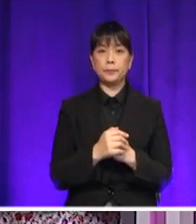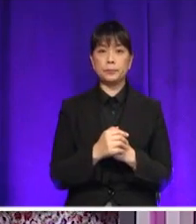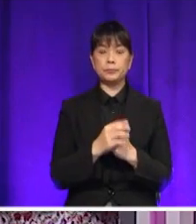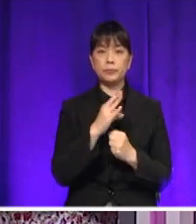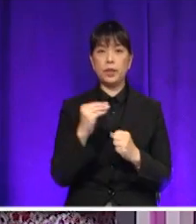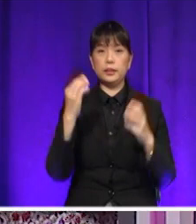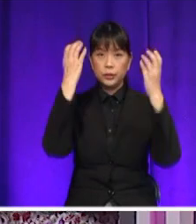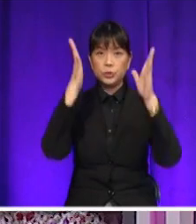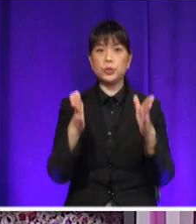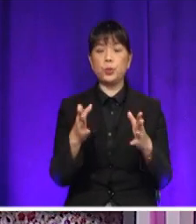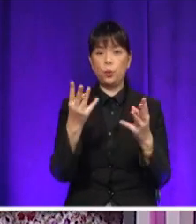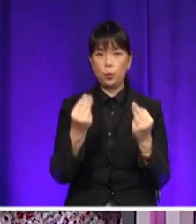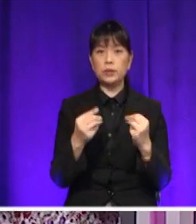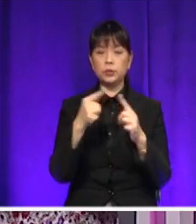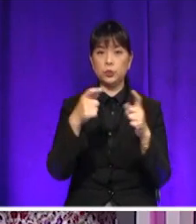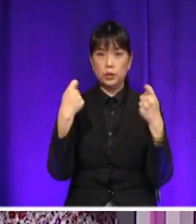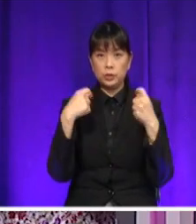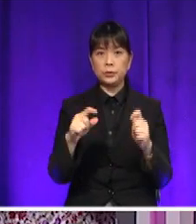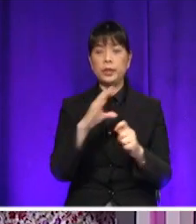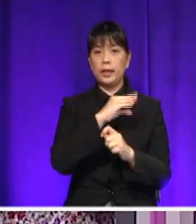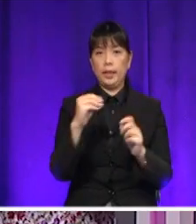try and match